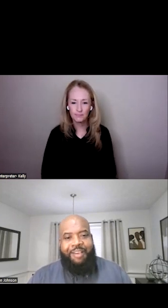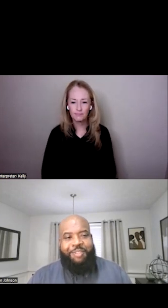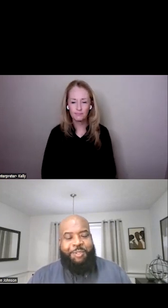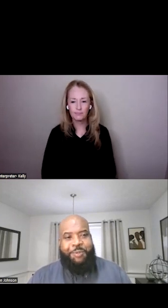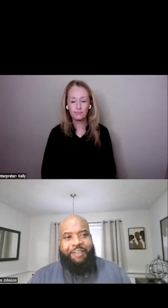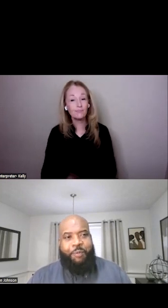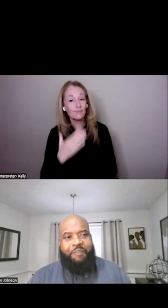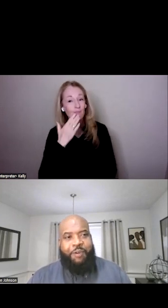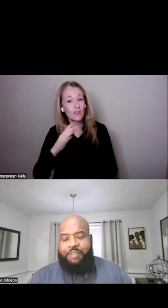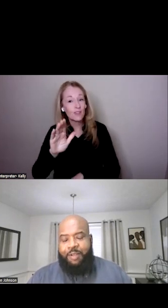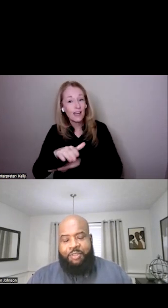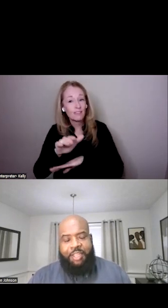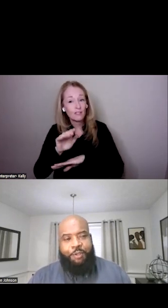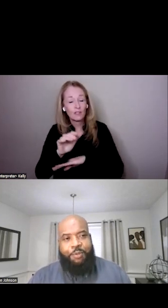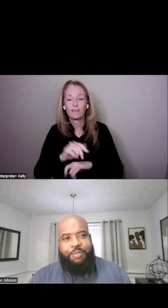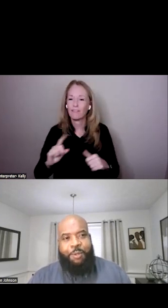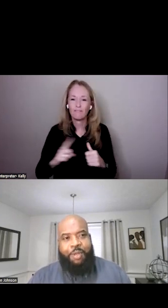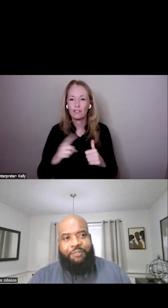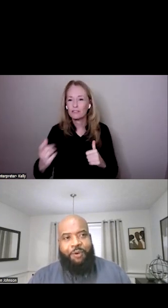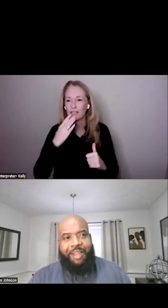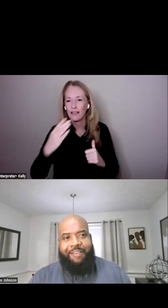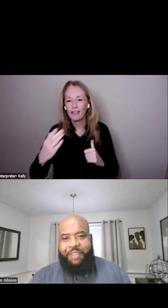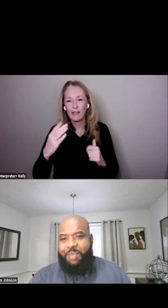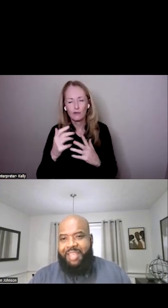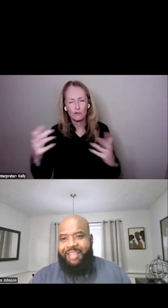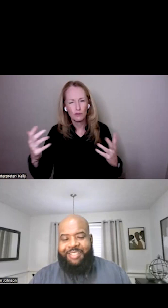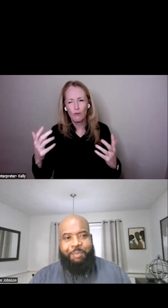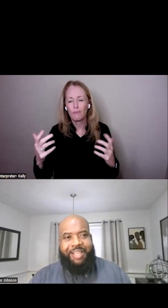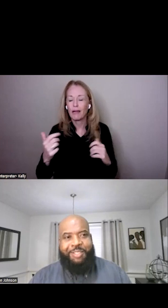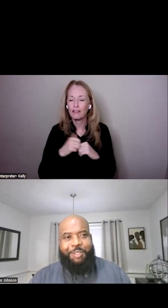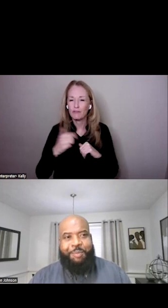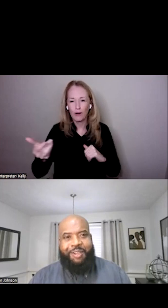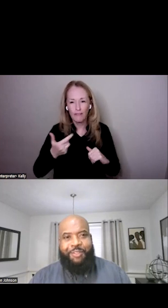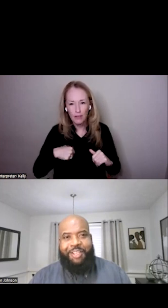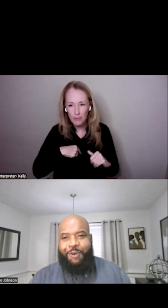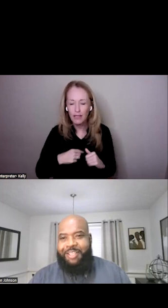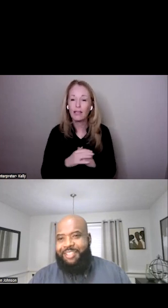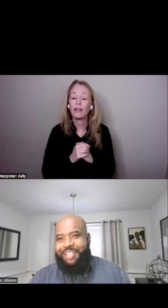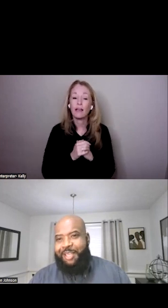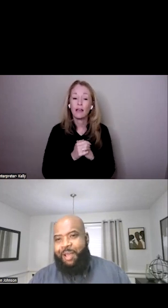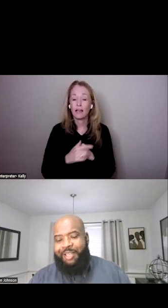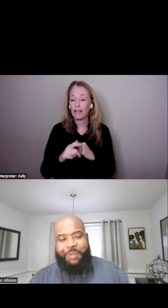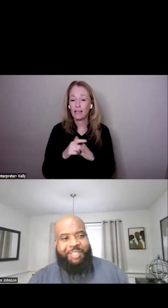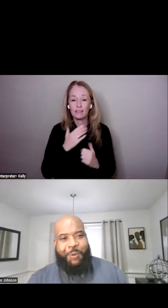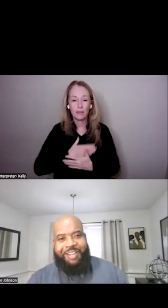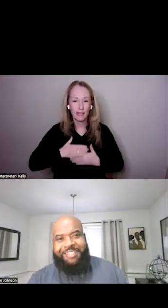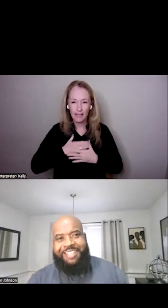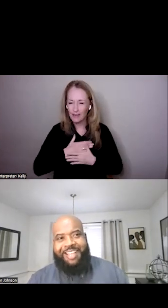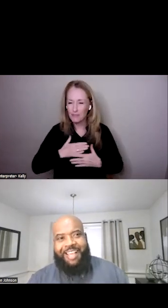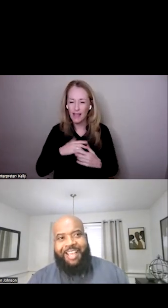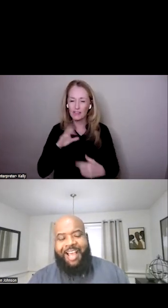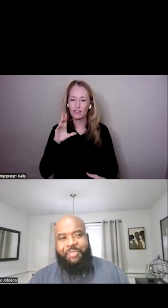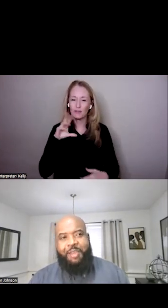Good afternoon, everyone. First of all, thank you so much for having me, and it's a pleasure to be on the Crisis Jam Hollywood